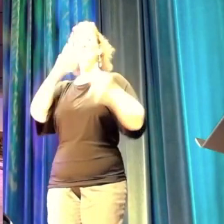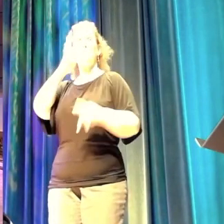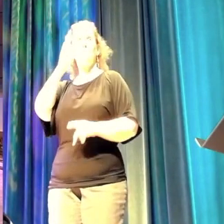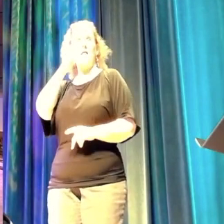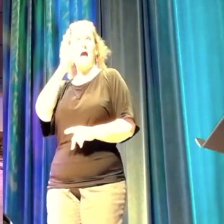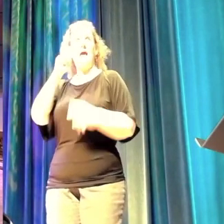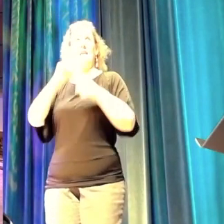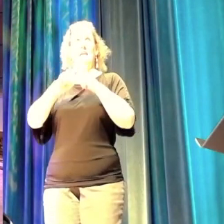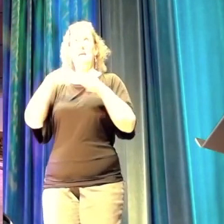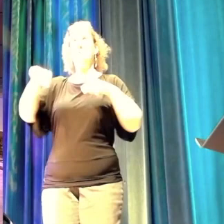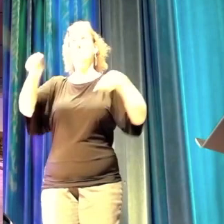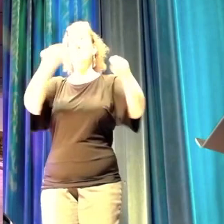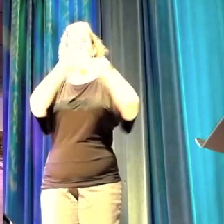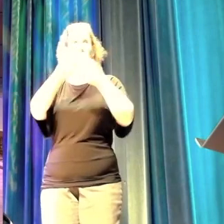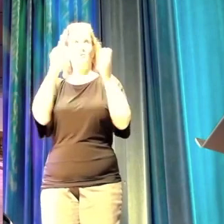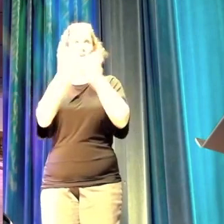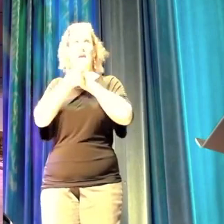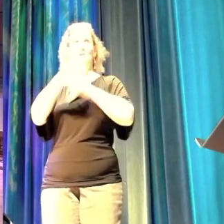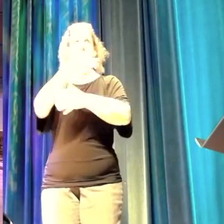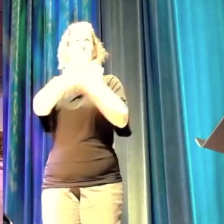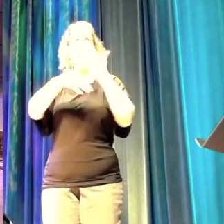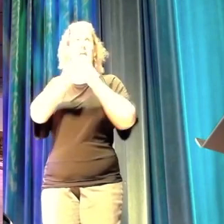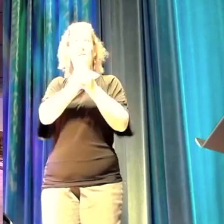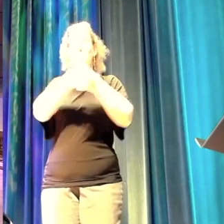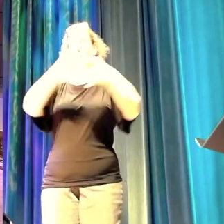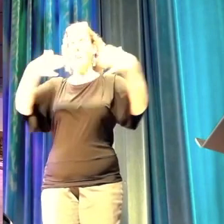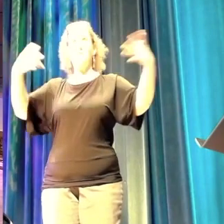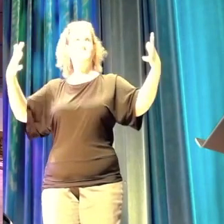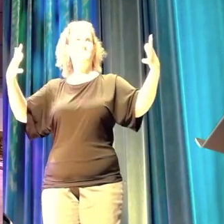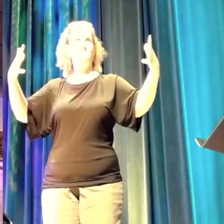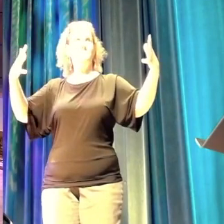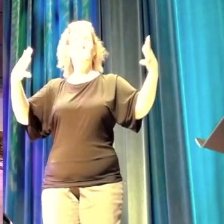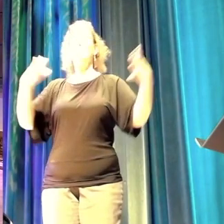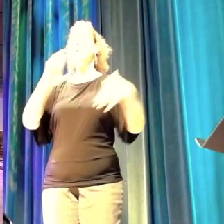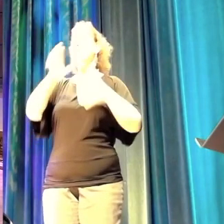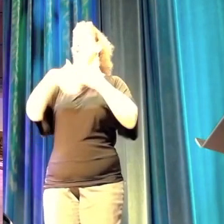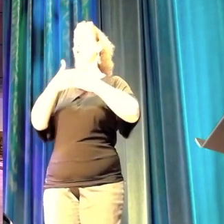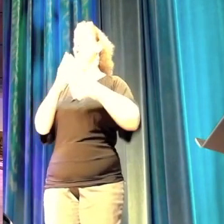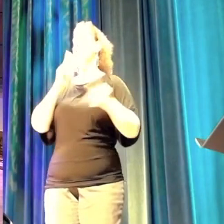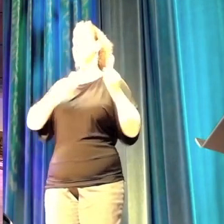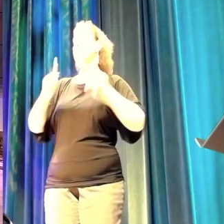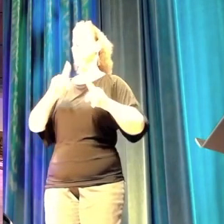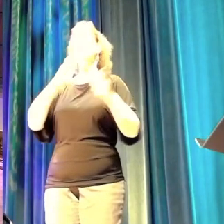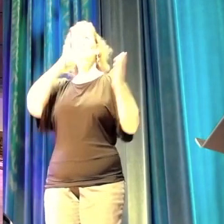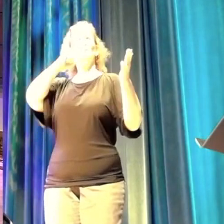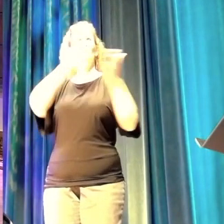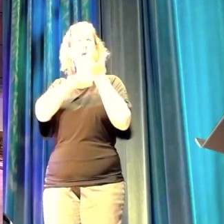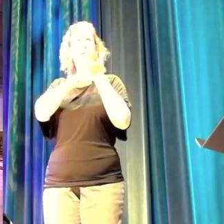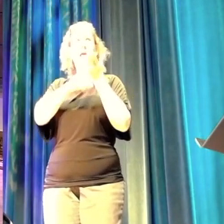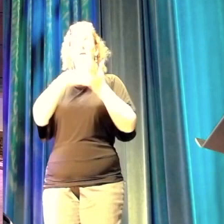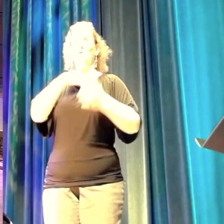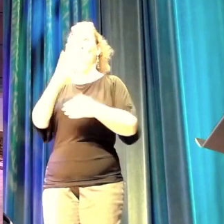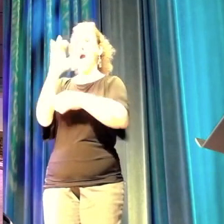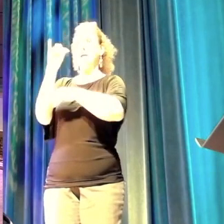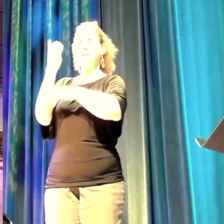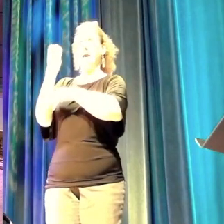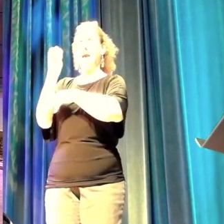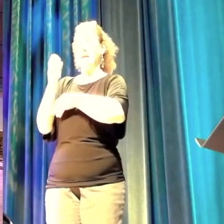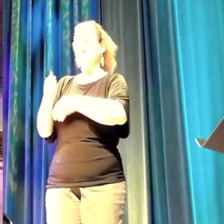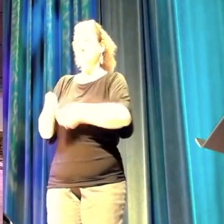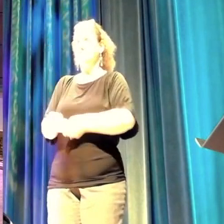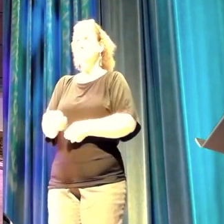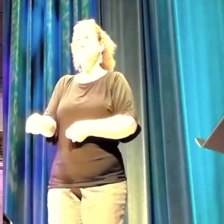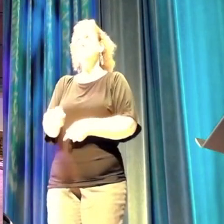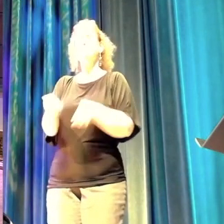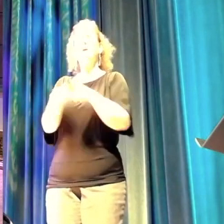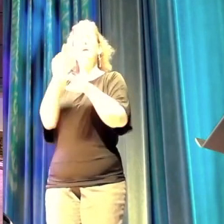our rapidly growing and changing society. And upon all our citizens to recognize the White Cane as a tool of